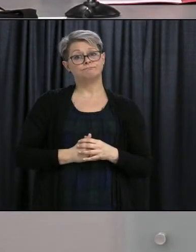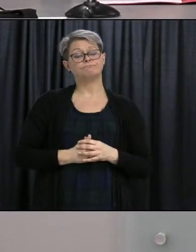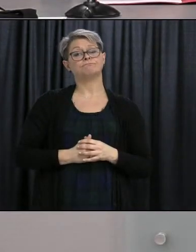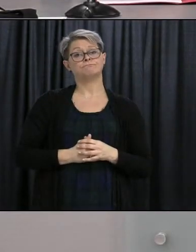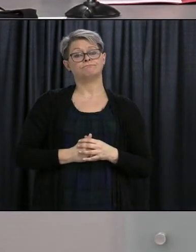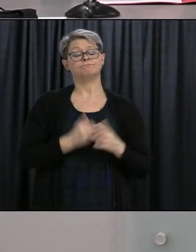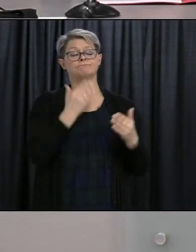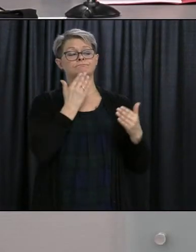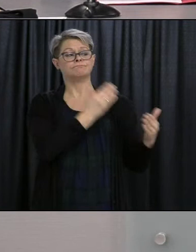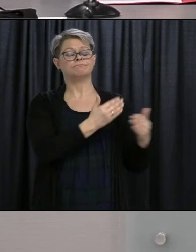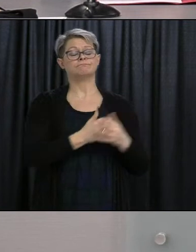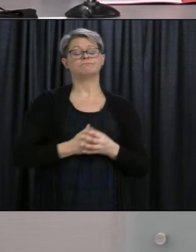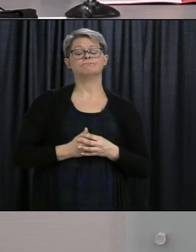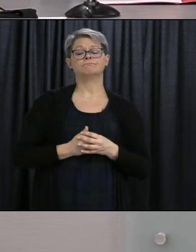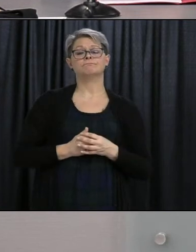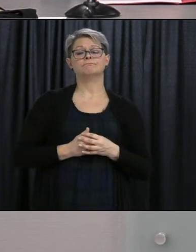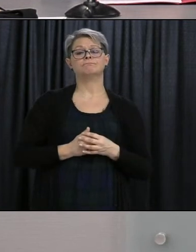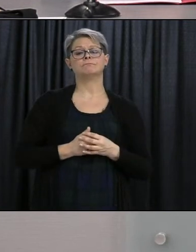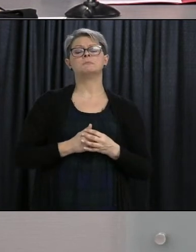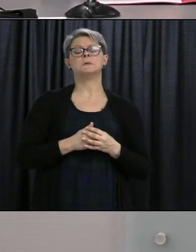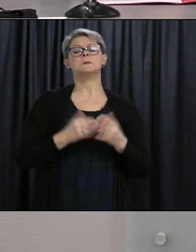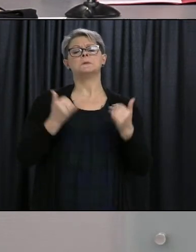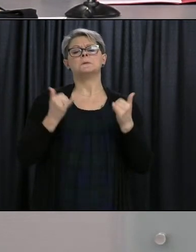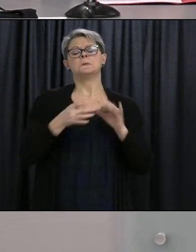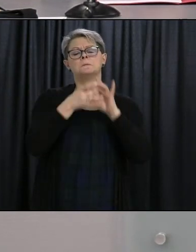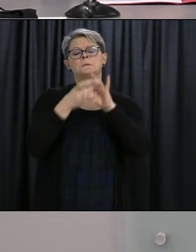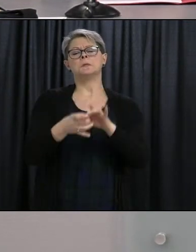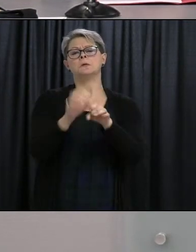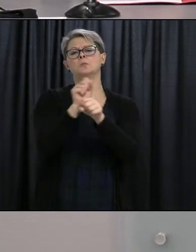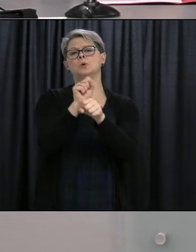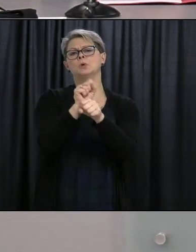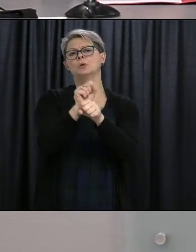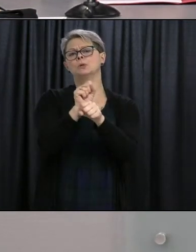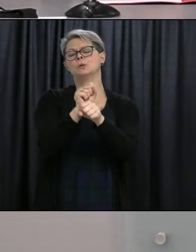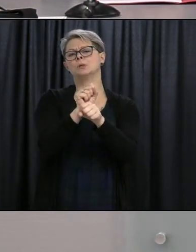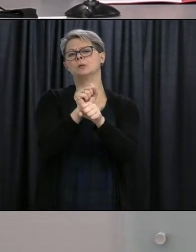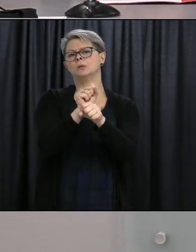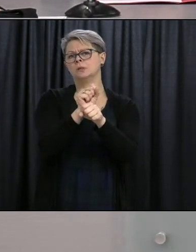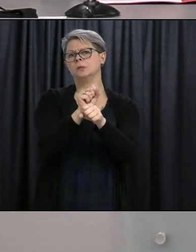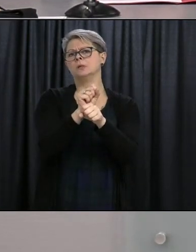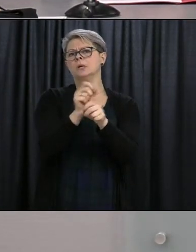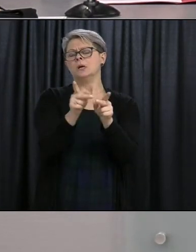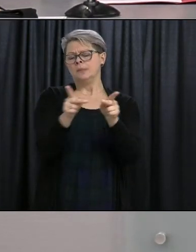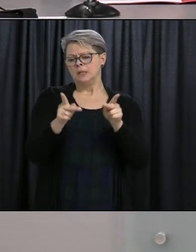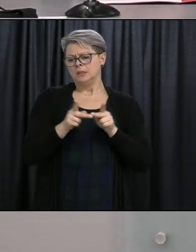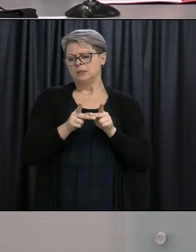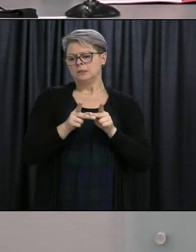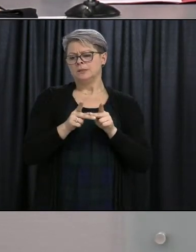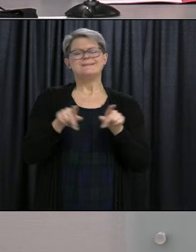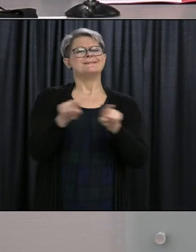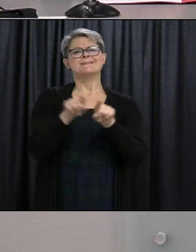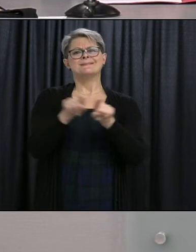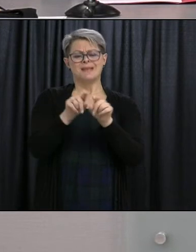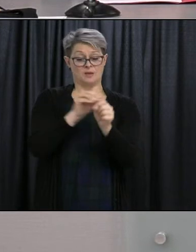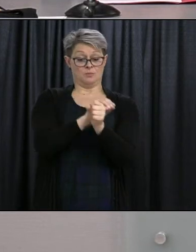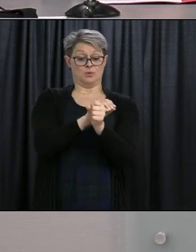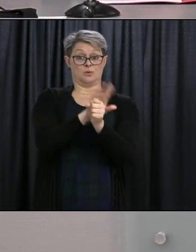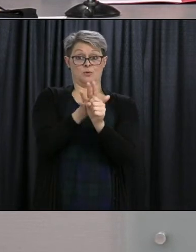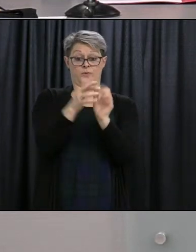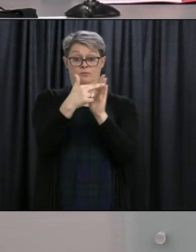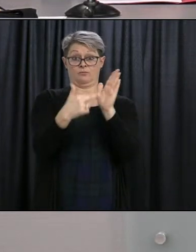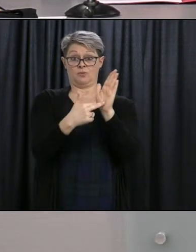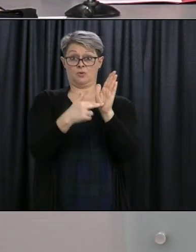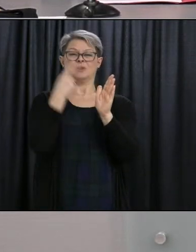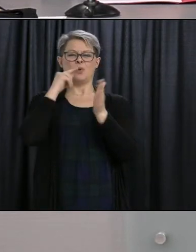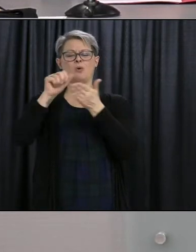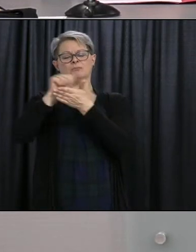Thank you for that. And speaking of workplaces, we've had the same pandemic guidelines since day one in terms of